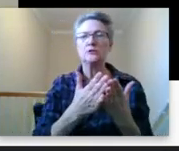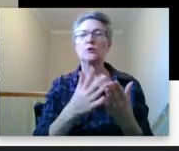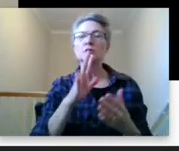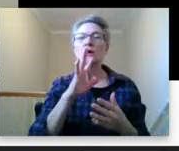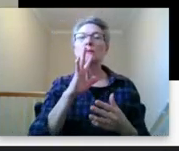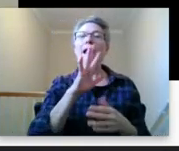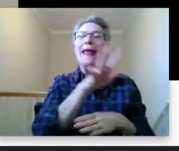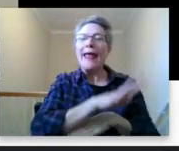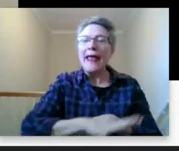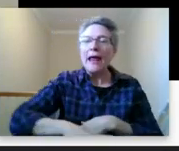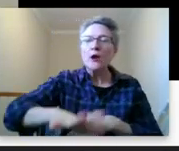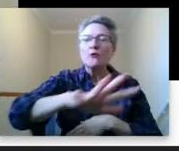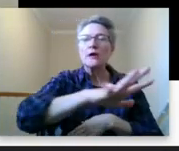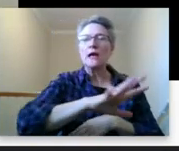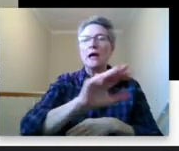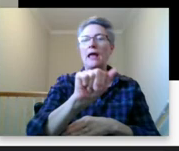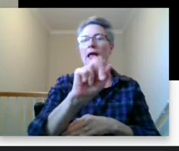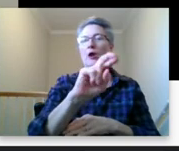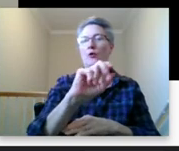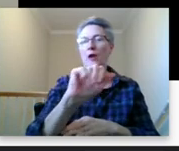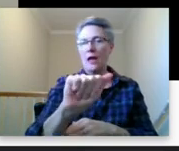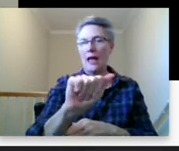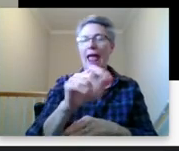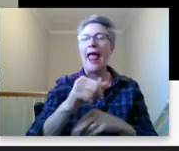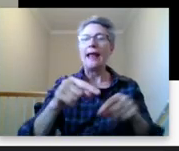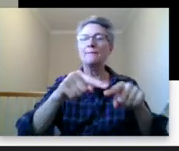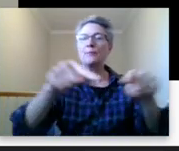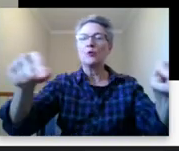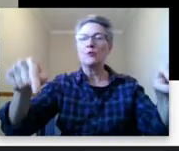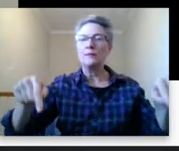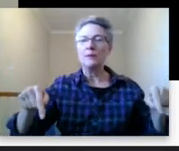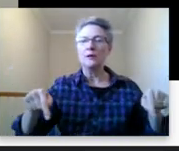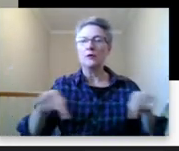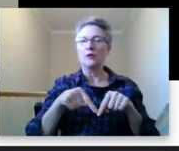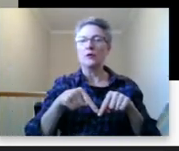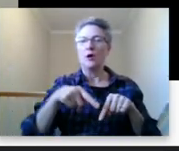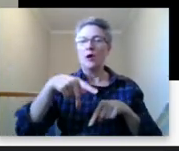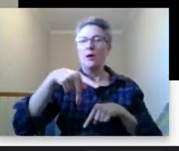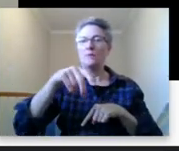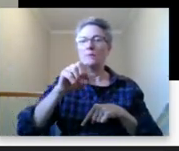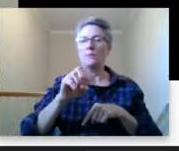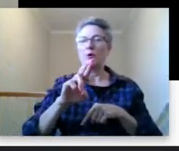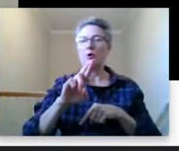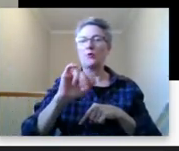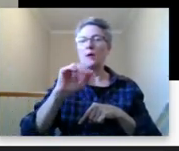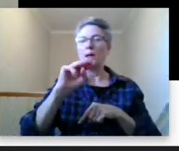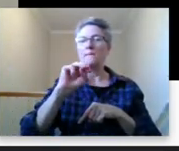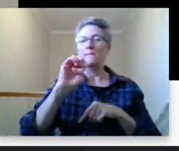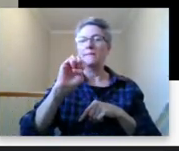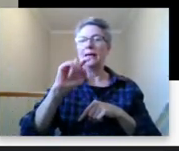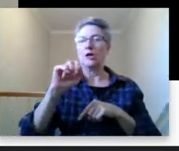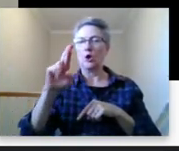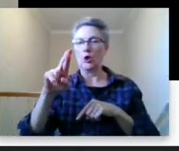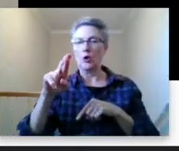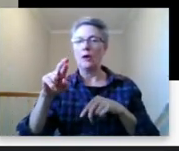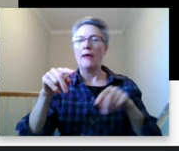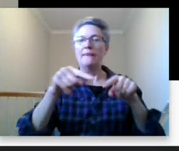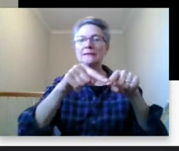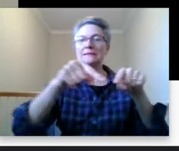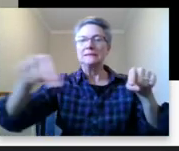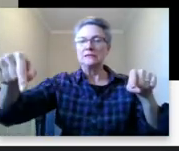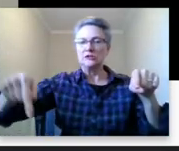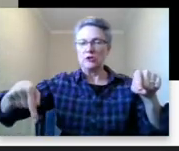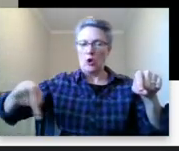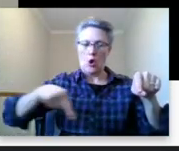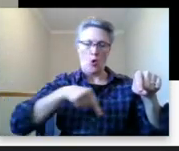area and perimeter in this chapter, and that's something that you guys are already a little bit familiar with, right? Perimeter, you know, is the distance around a shape, right? So you